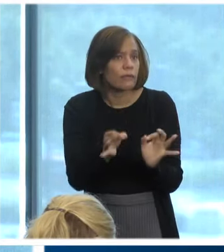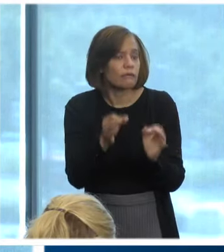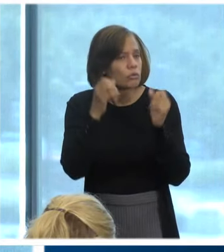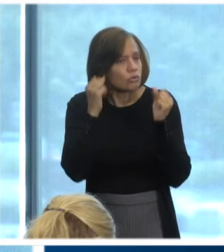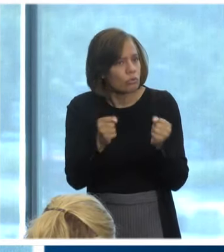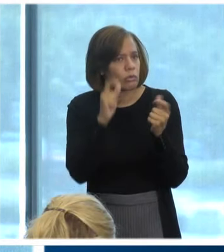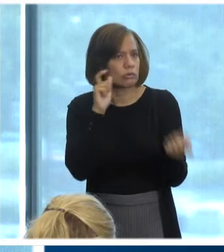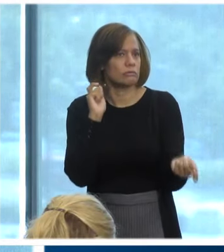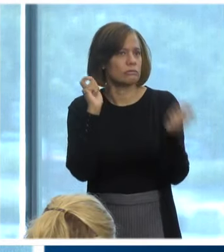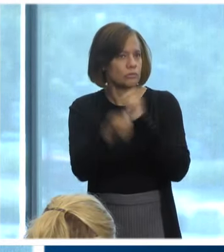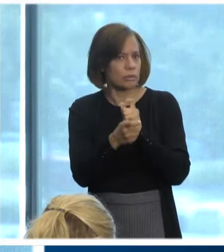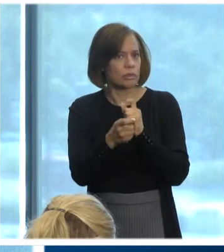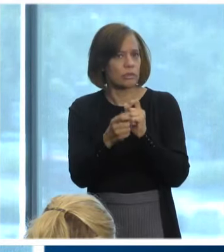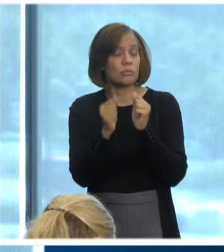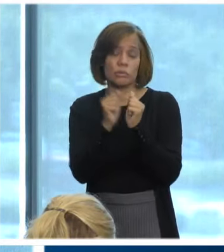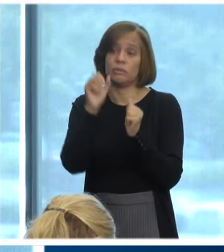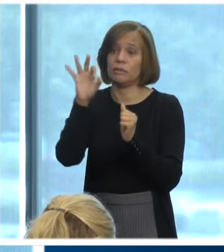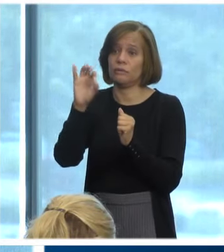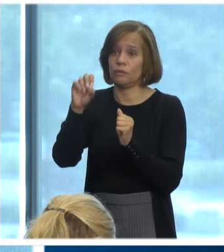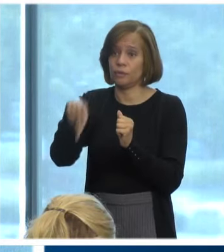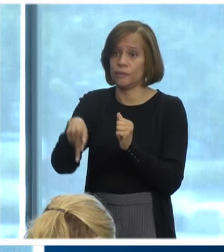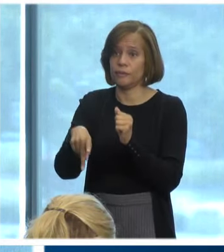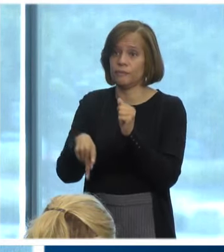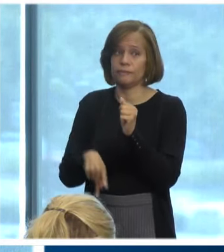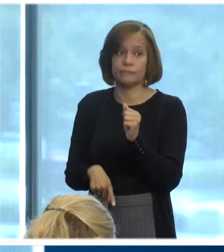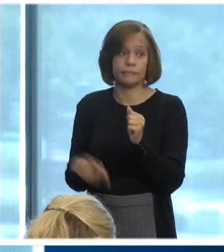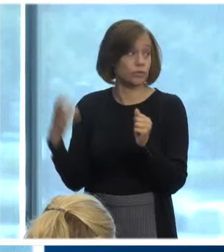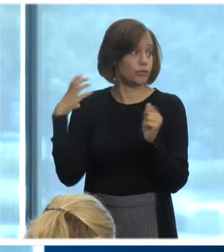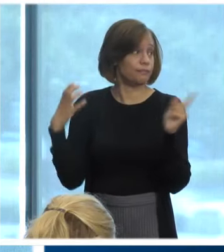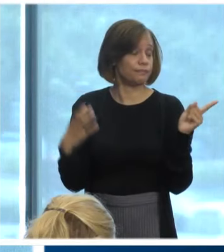reform with the FOP. Chief?